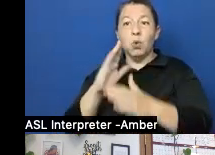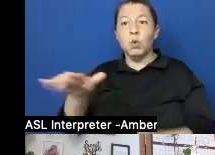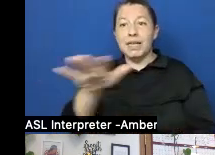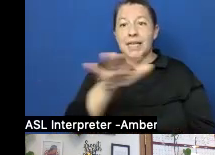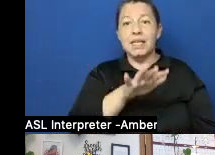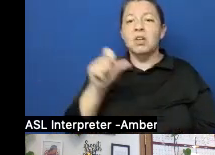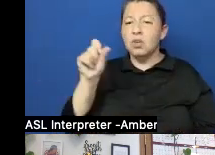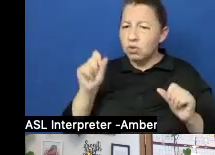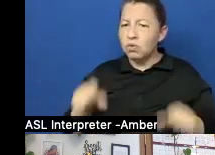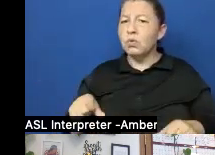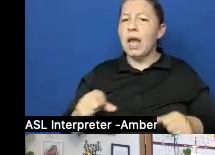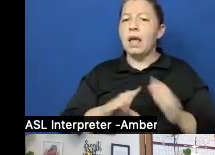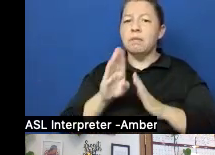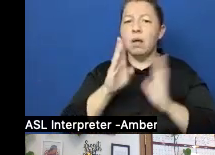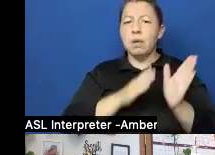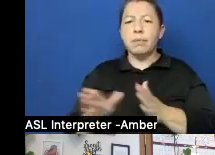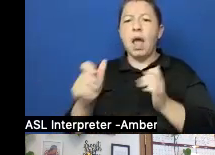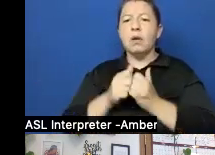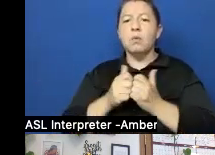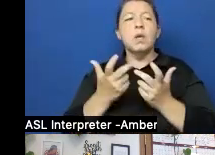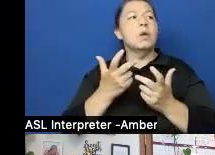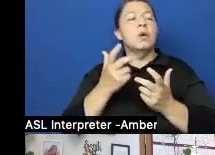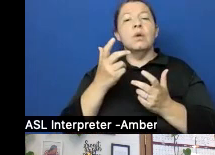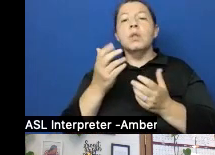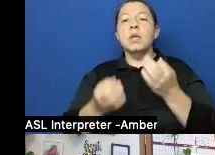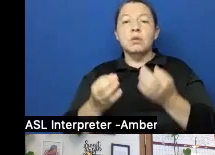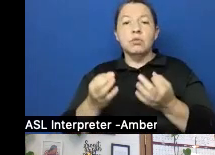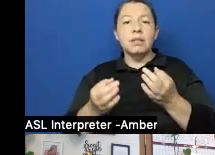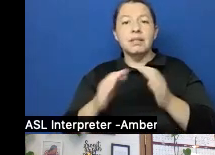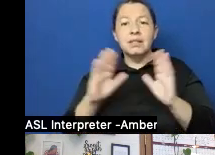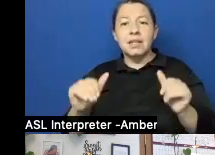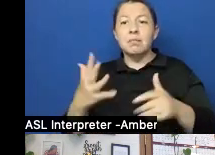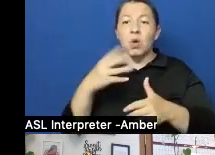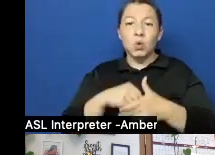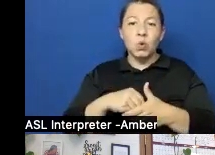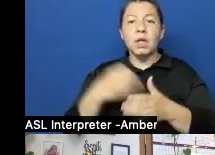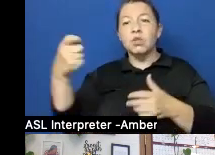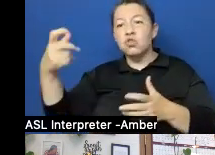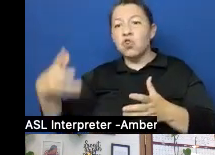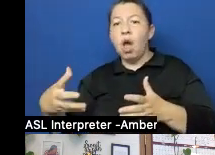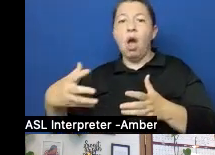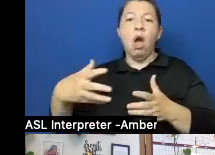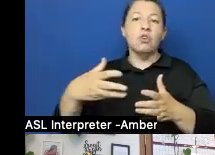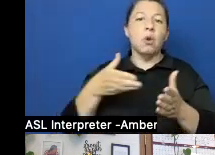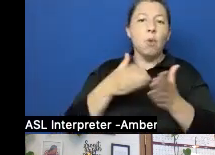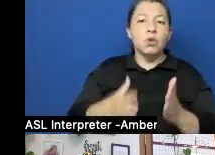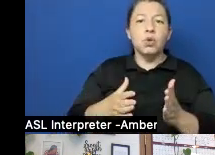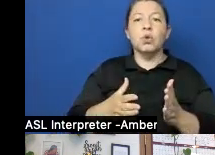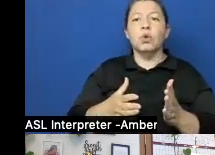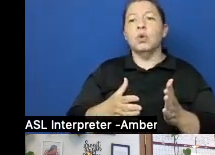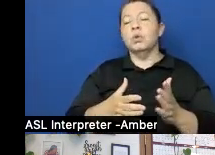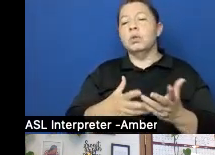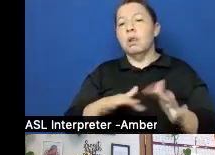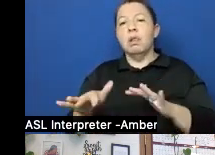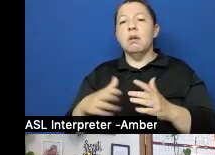your criminal justice system, including the judges, prosecutors, ahead of time on how to respectfully work